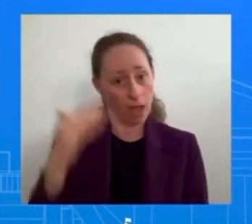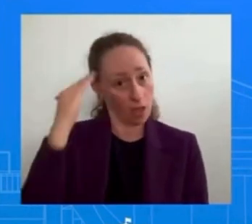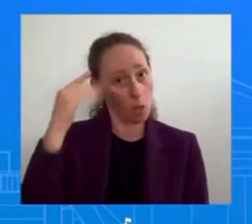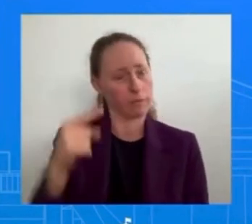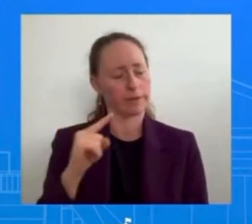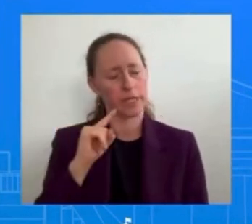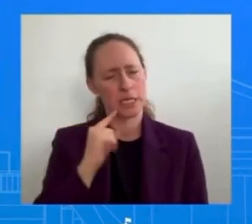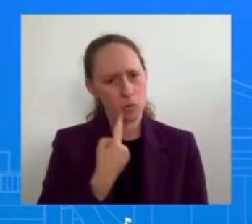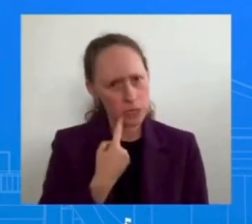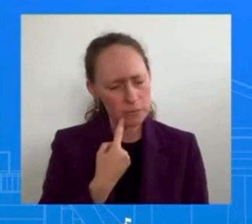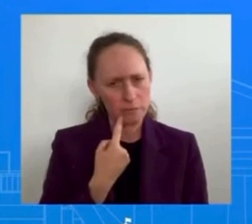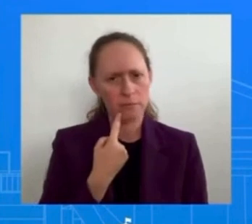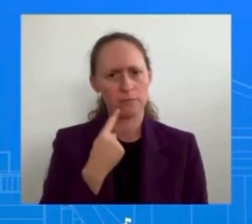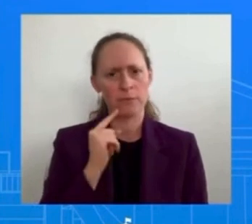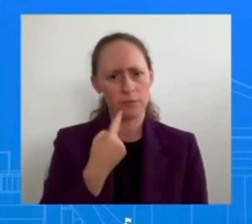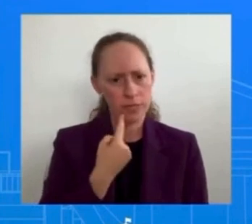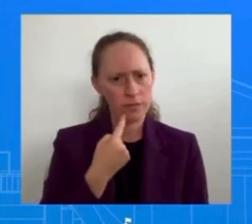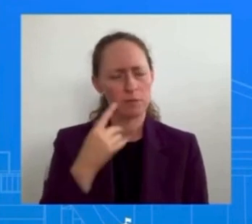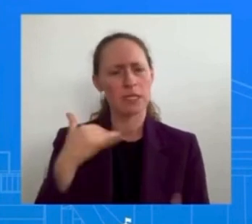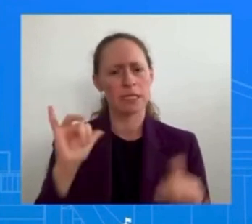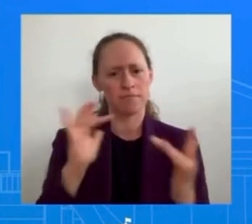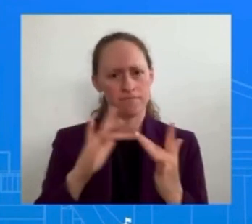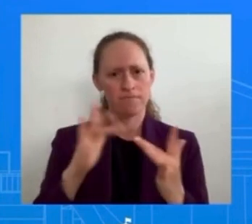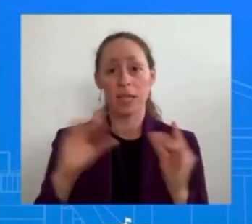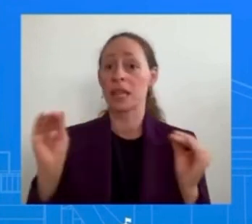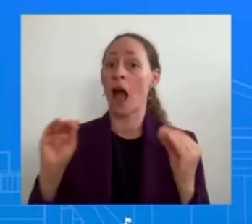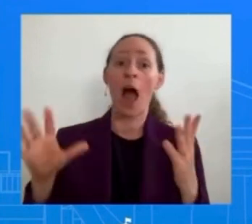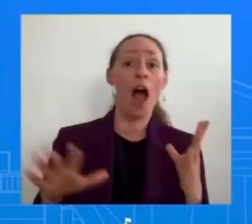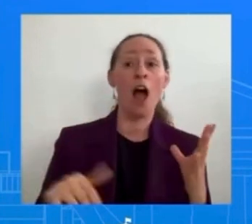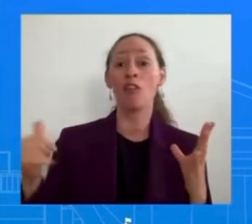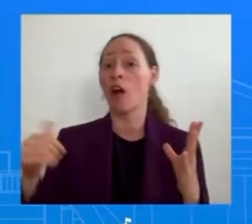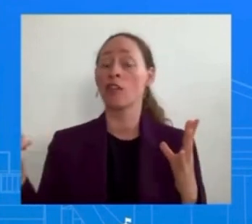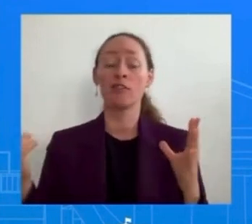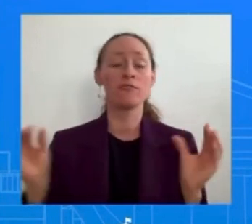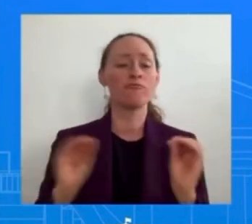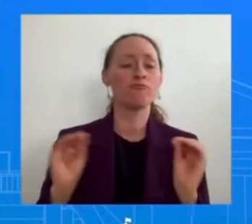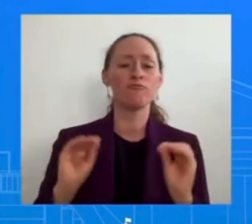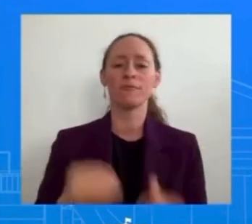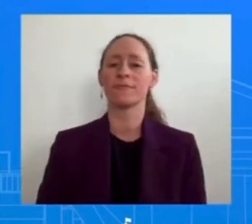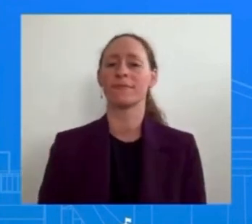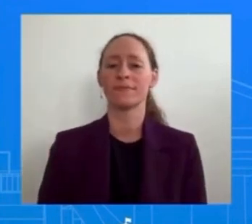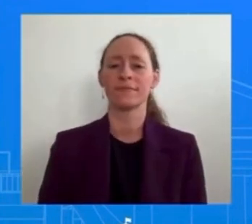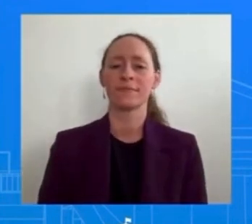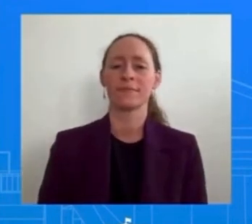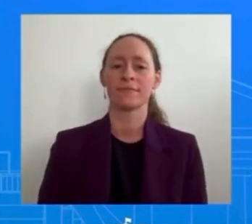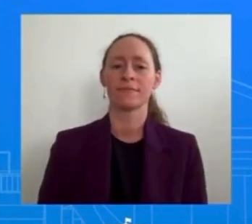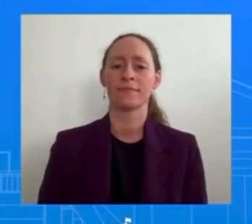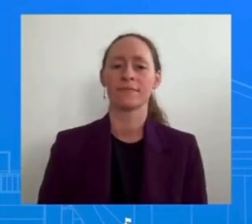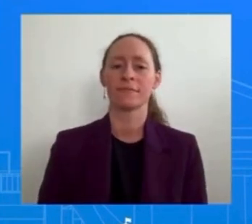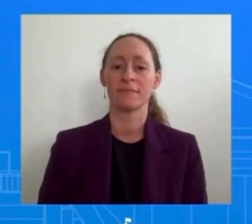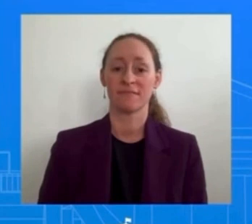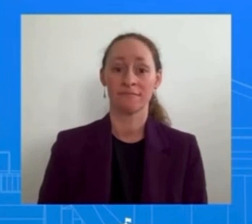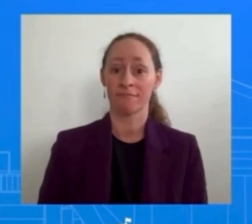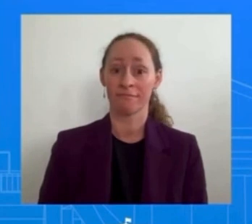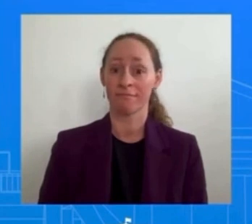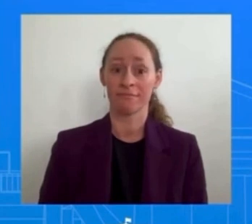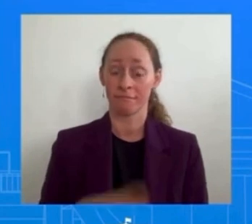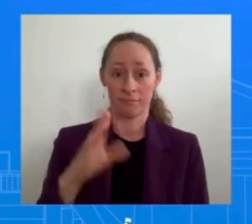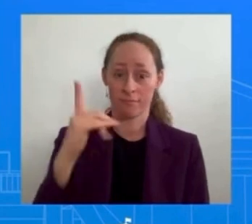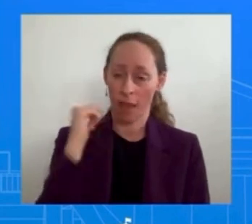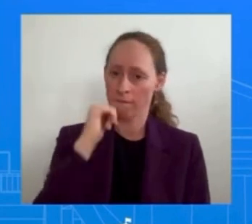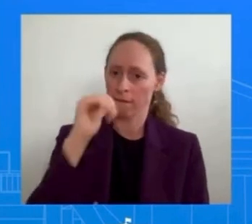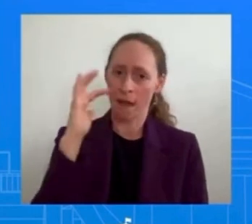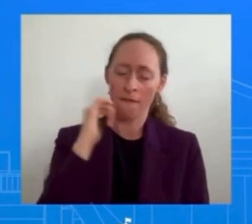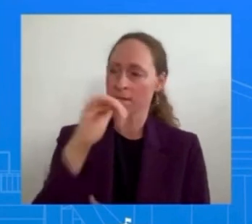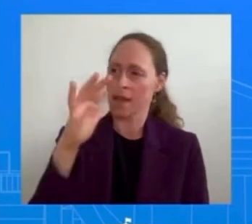have anything else to add beyond that, but we are literally in conversation with them almost on a daily basis, as you heard